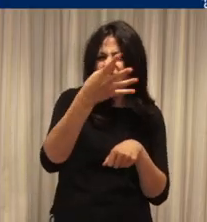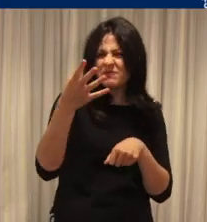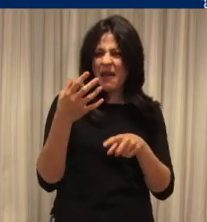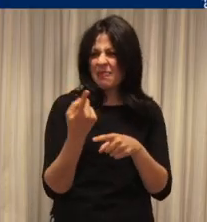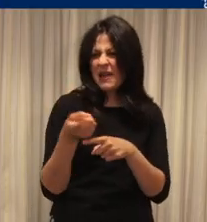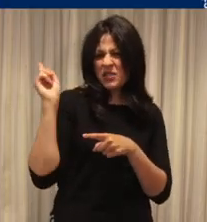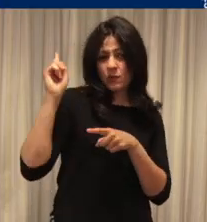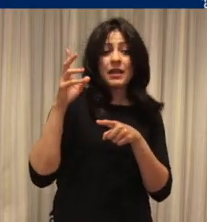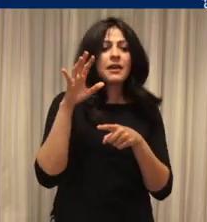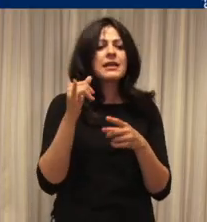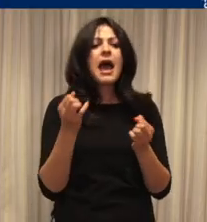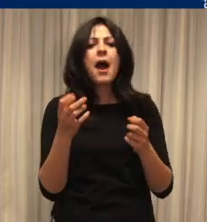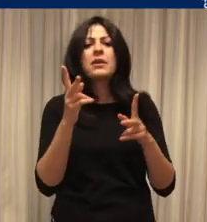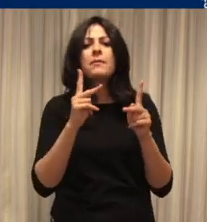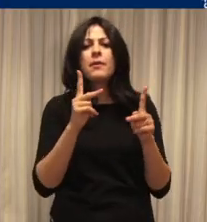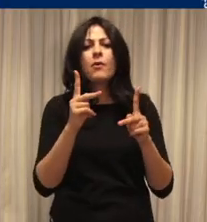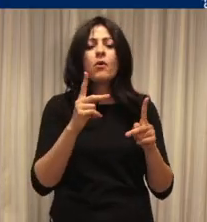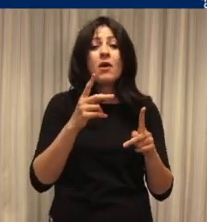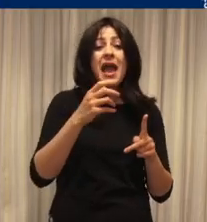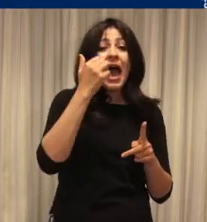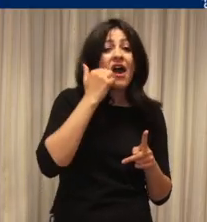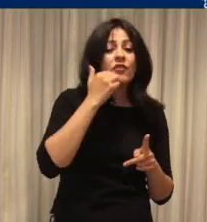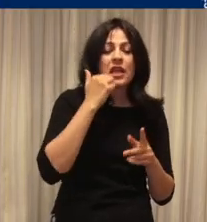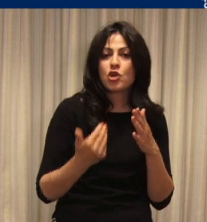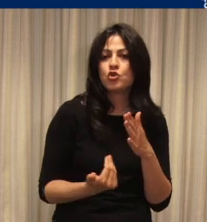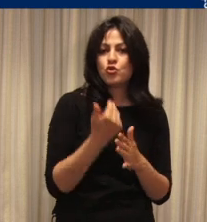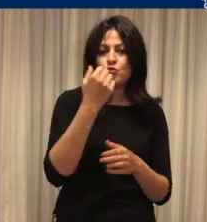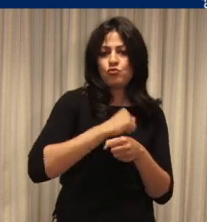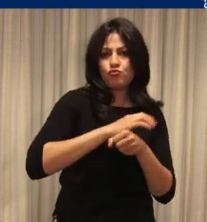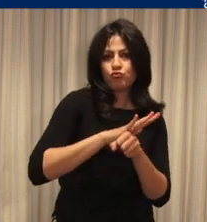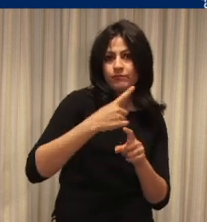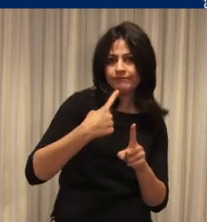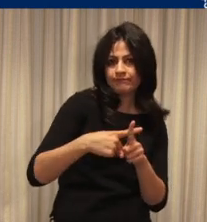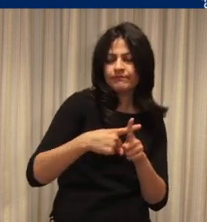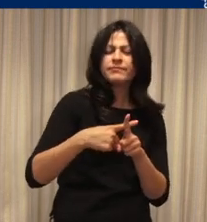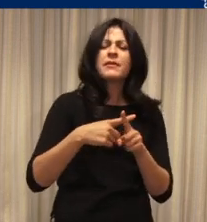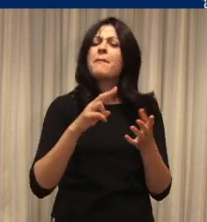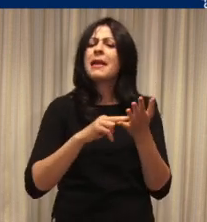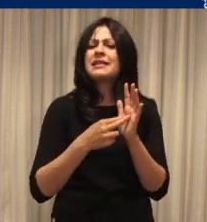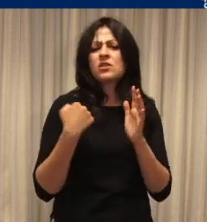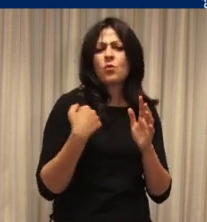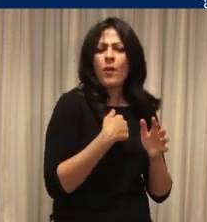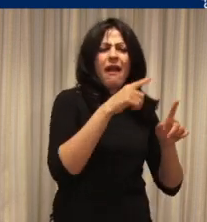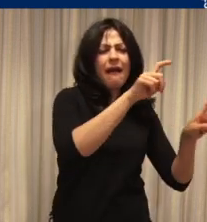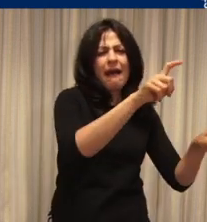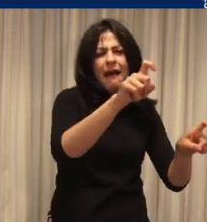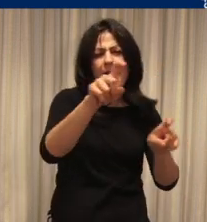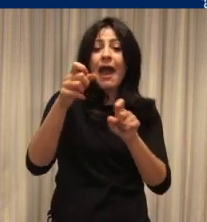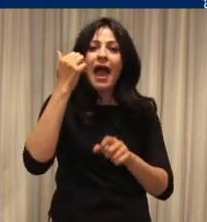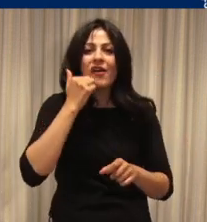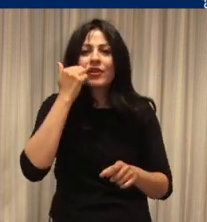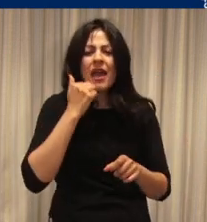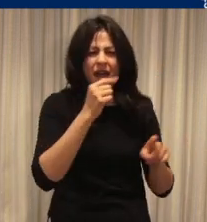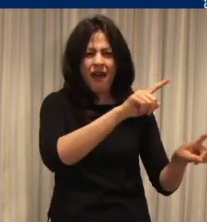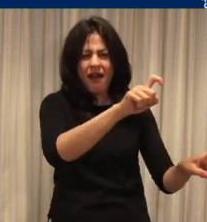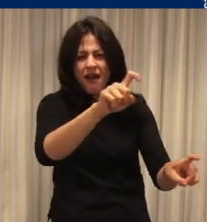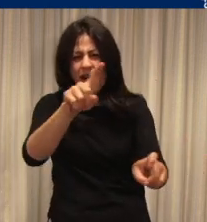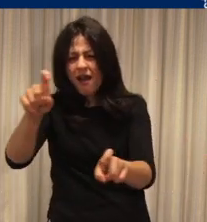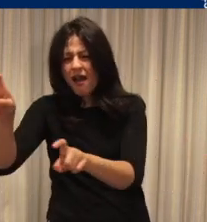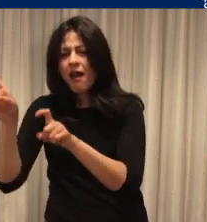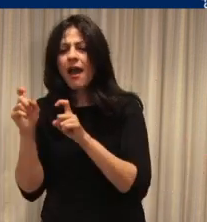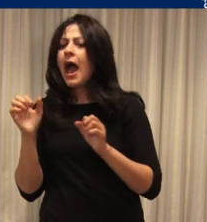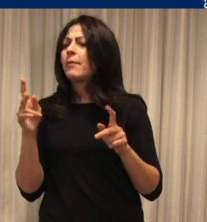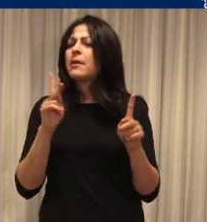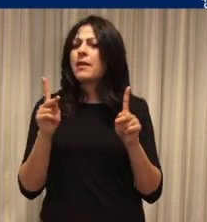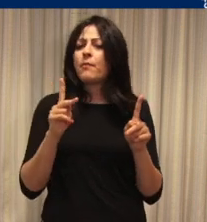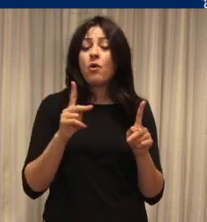daily number of new positives. So what this means is every day we're testing some number of people, and most of